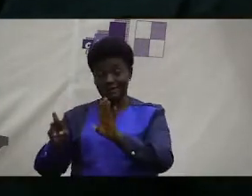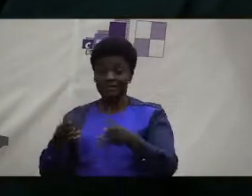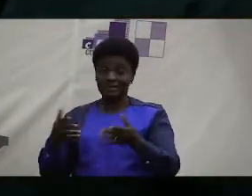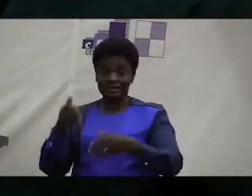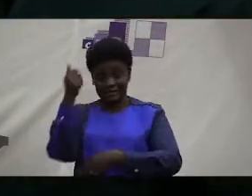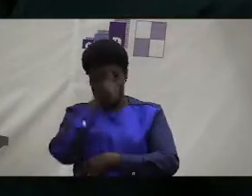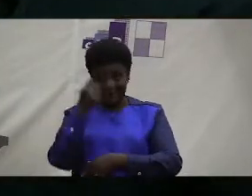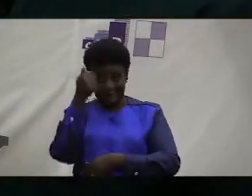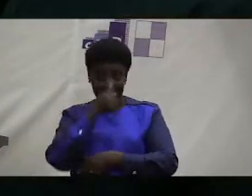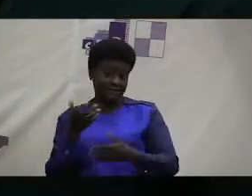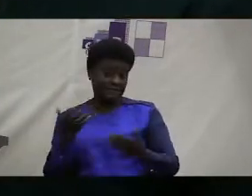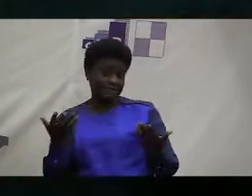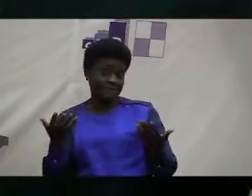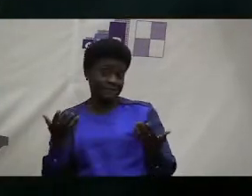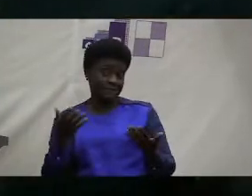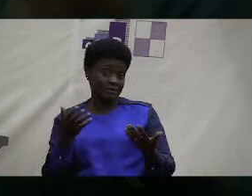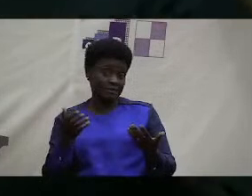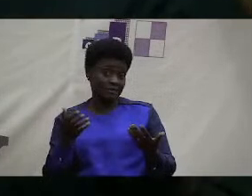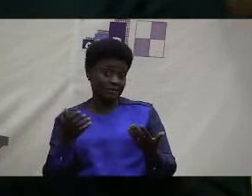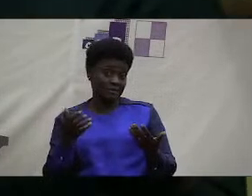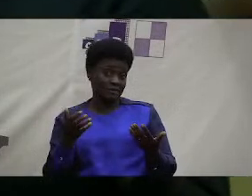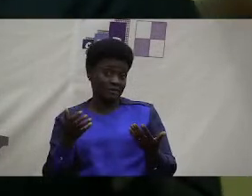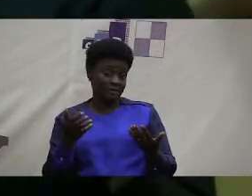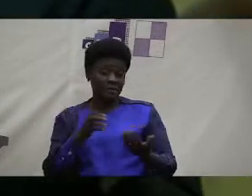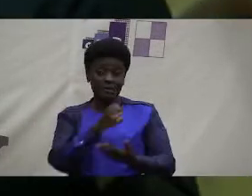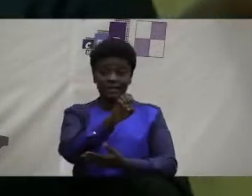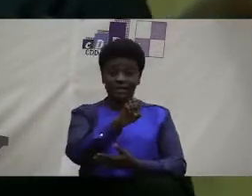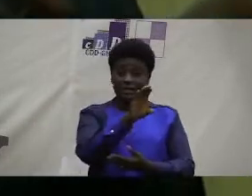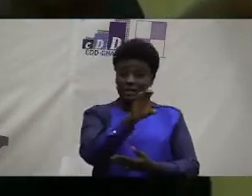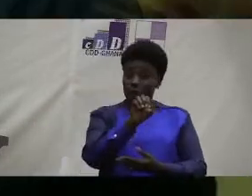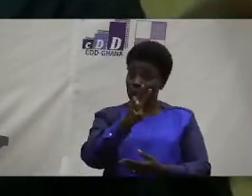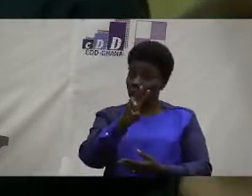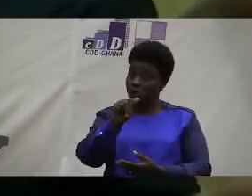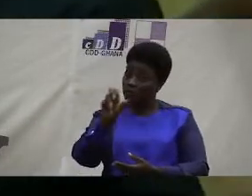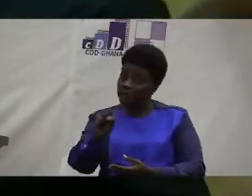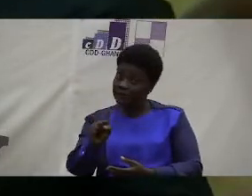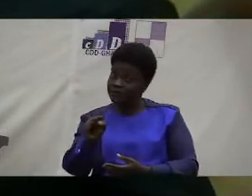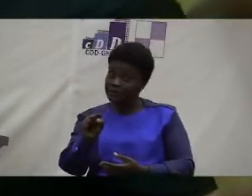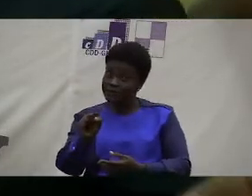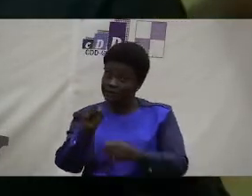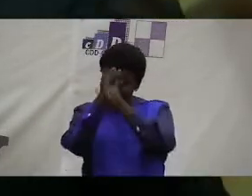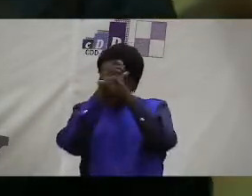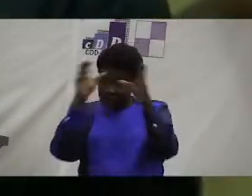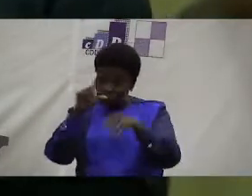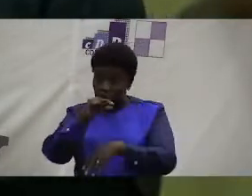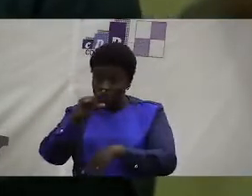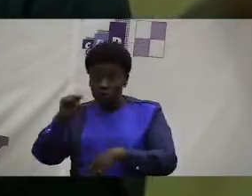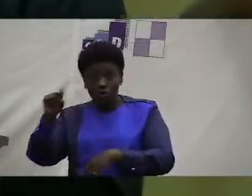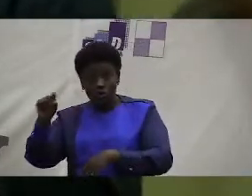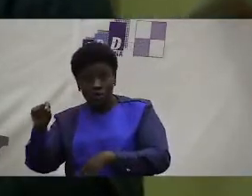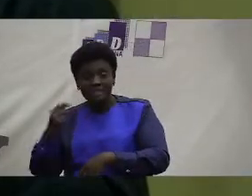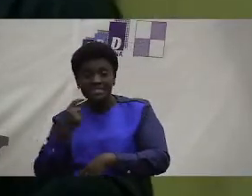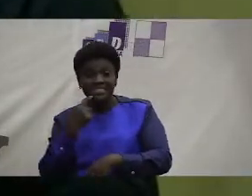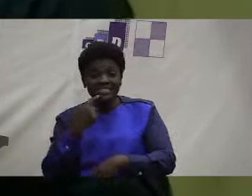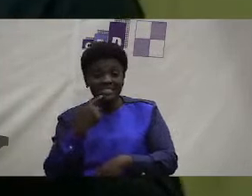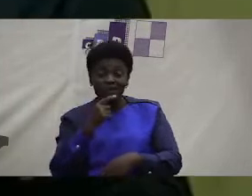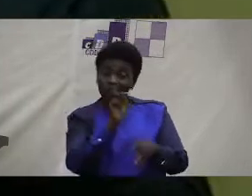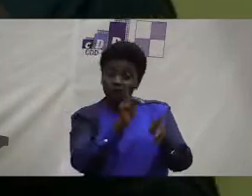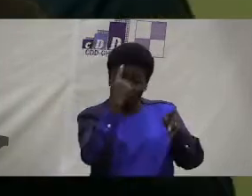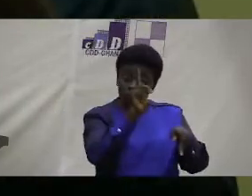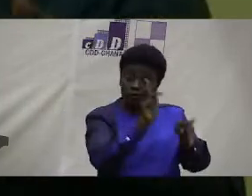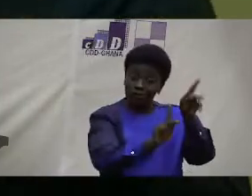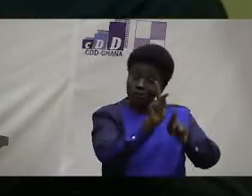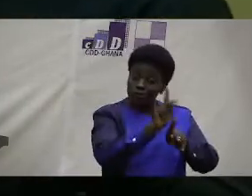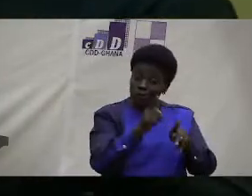And I'm premising it on the fact that ECOWAS Vision 2020, it was ECOWAS of the people and not ECOWAS of states. Now there